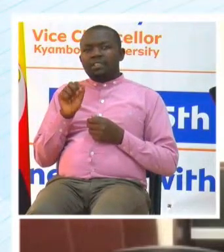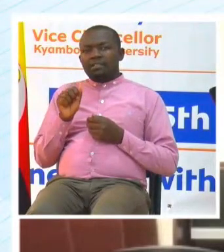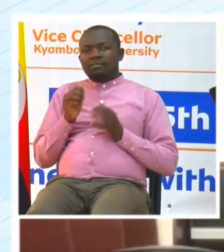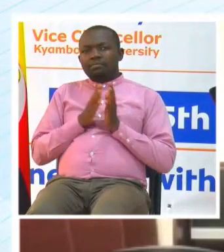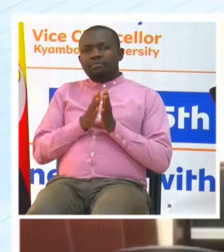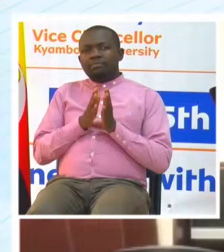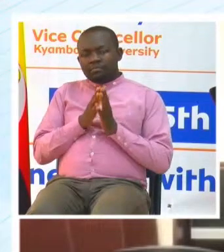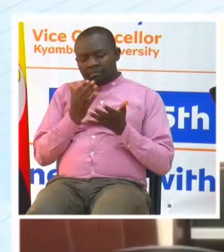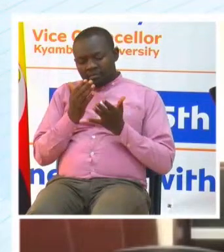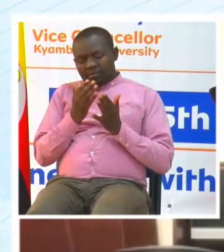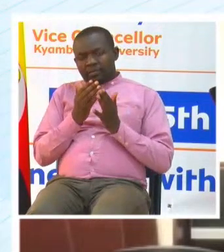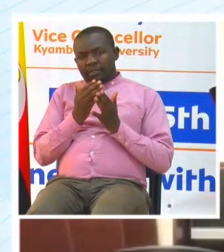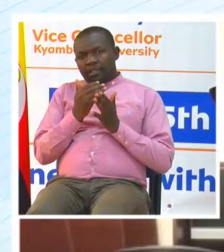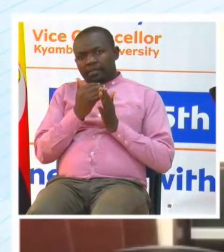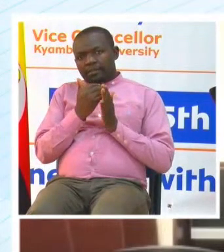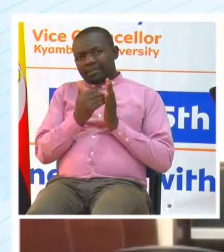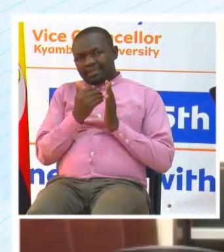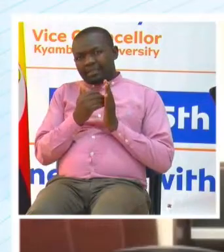purpose, so I won't be repeating that.